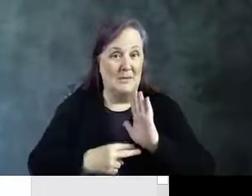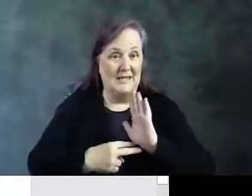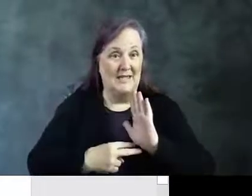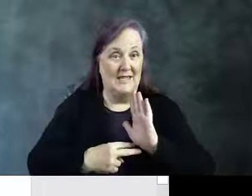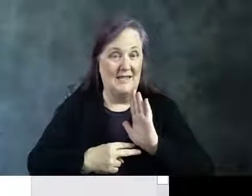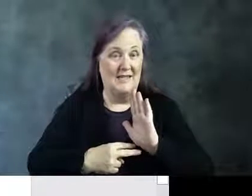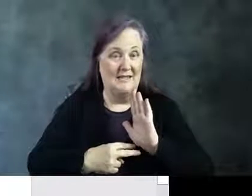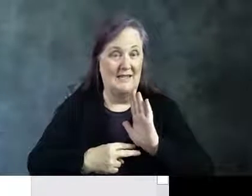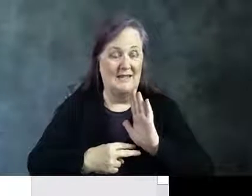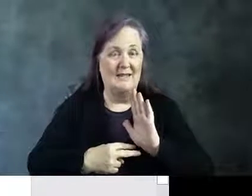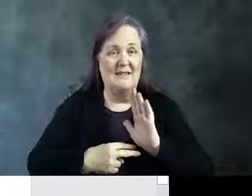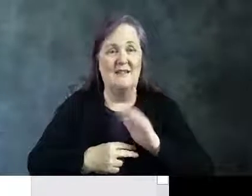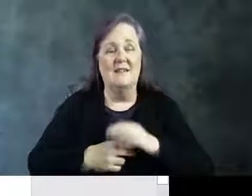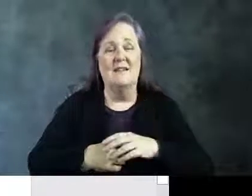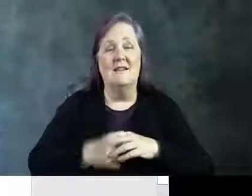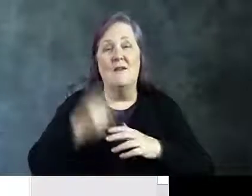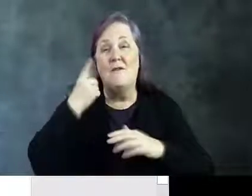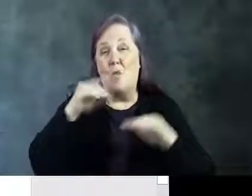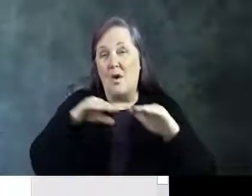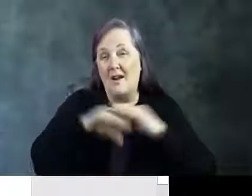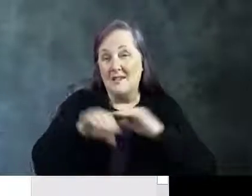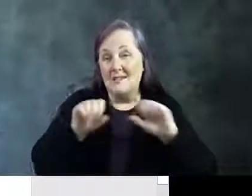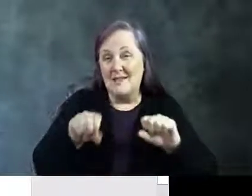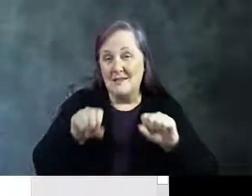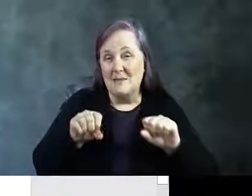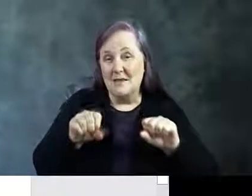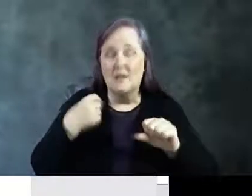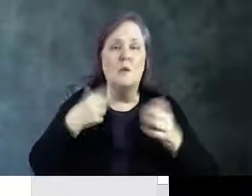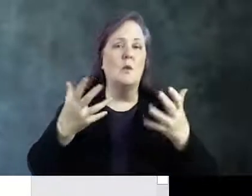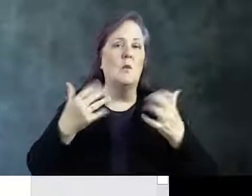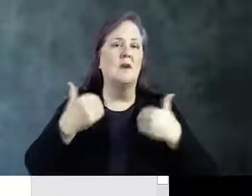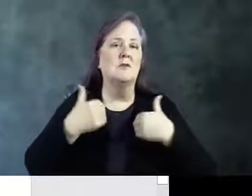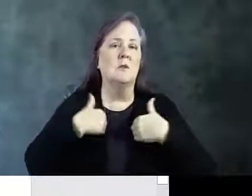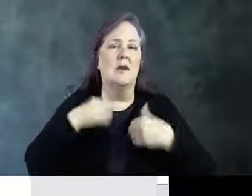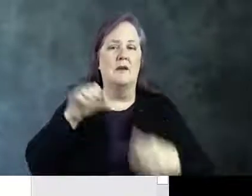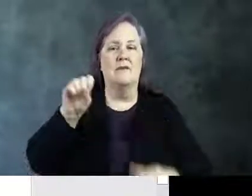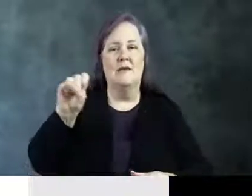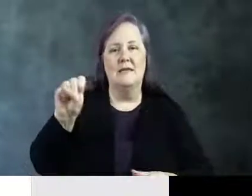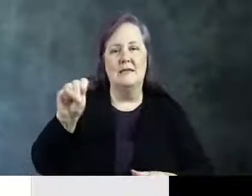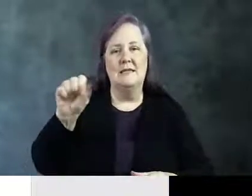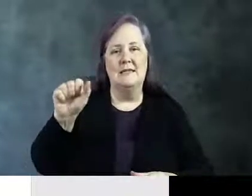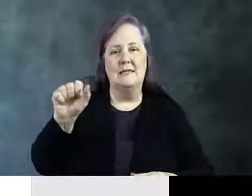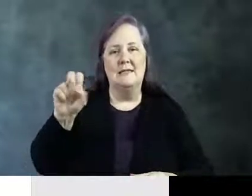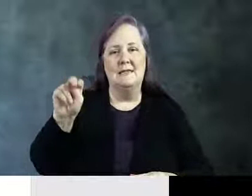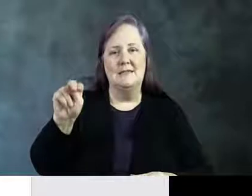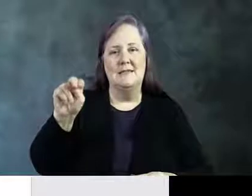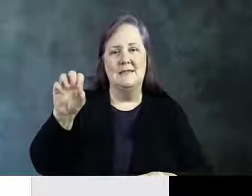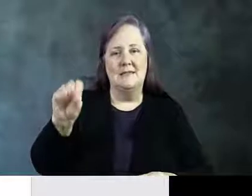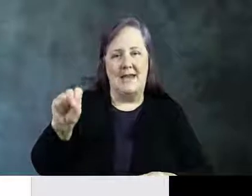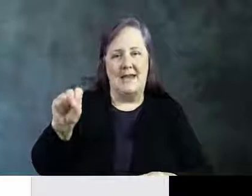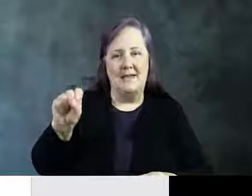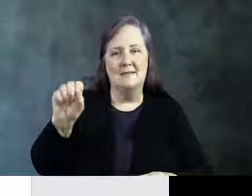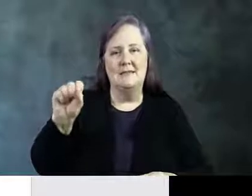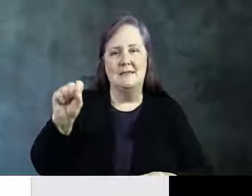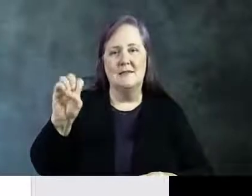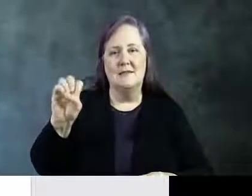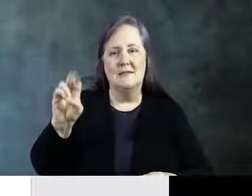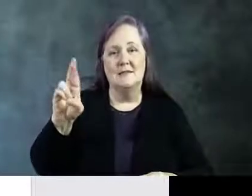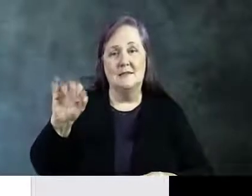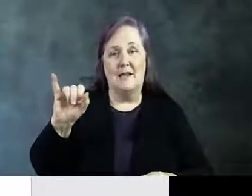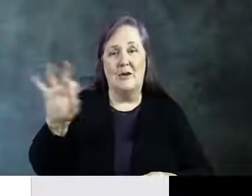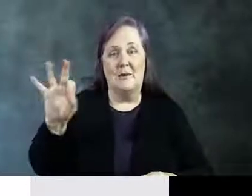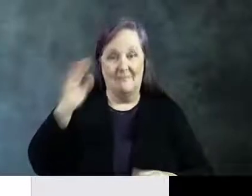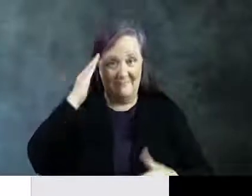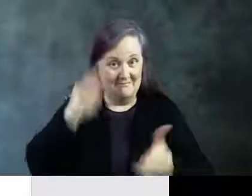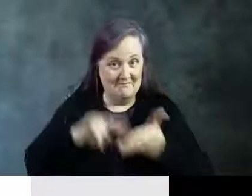And ideally, for accessibility, we want to have a sans serif font. Can folks tell me in the Q&A what a serif